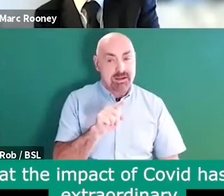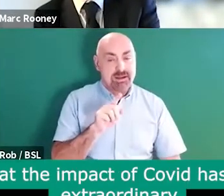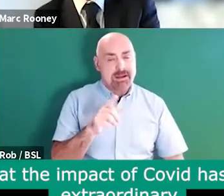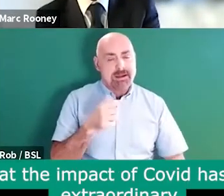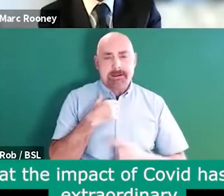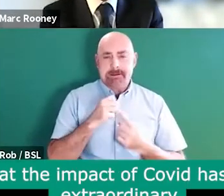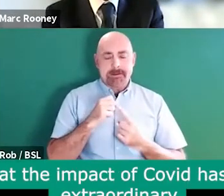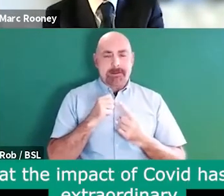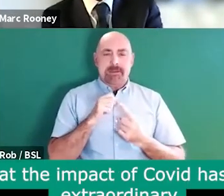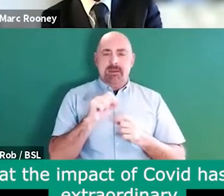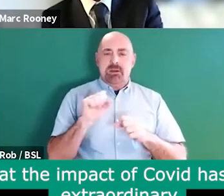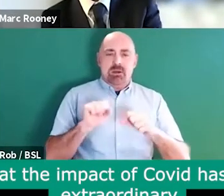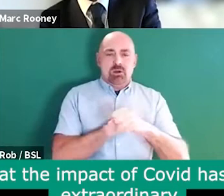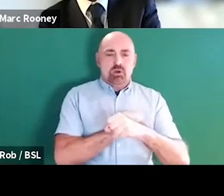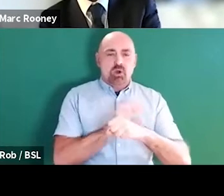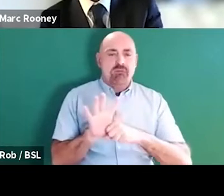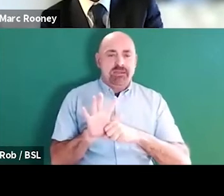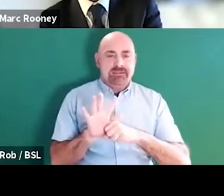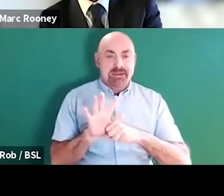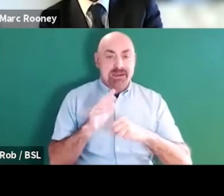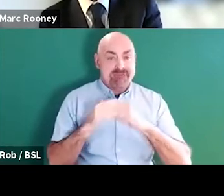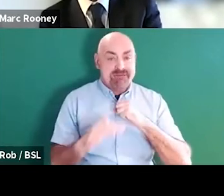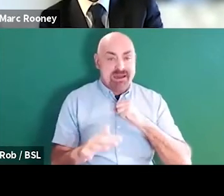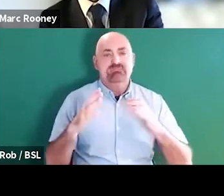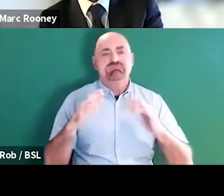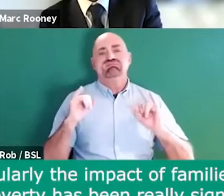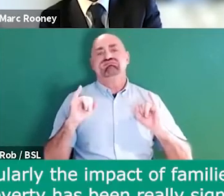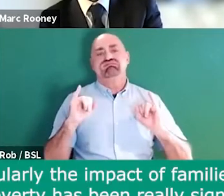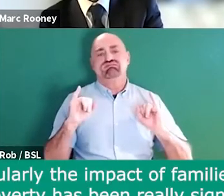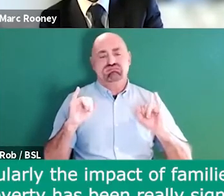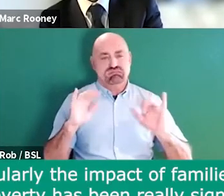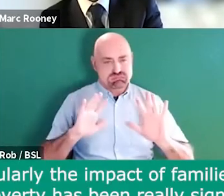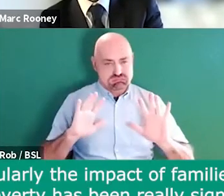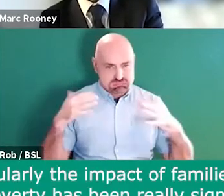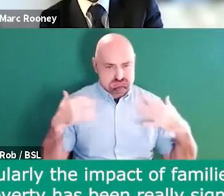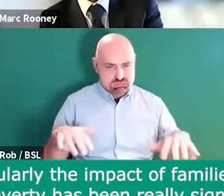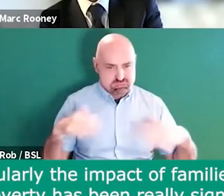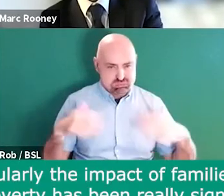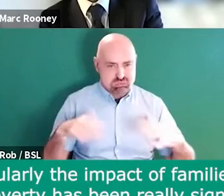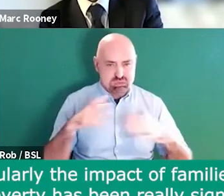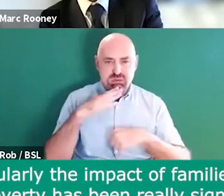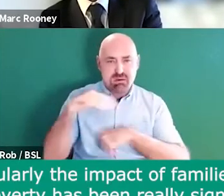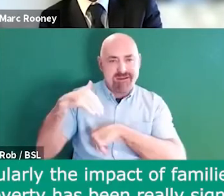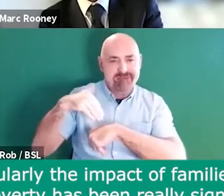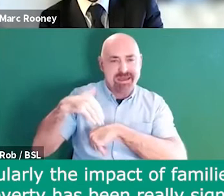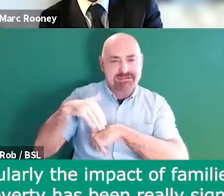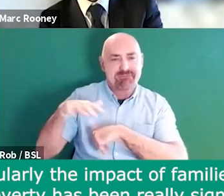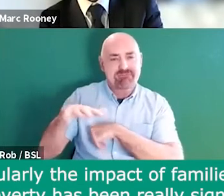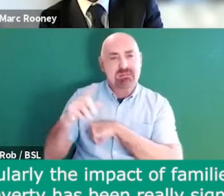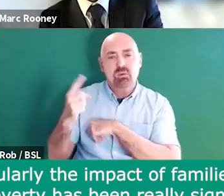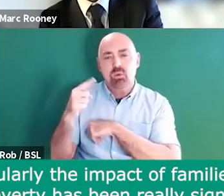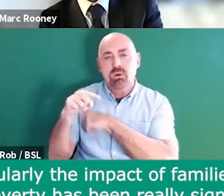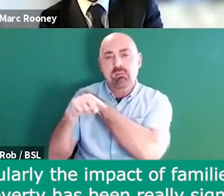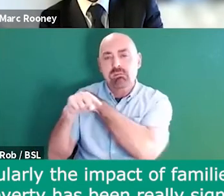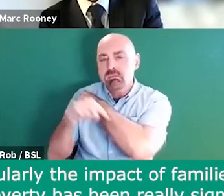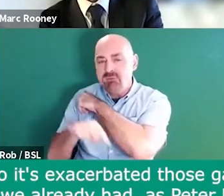is that the impact of COVID has been extraordinary, hasn't it? And particularly the impact for families living in poverty has